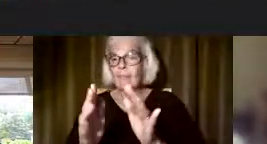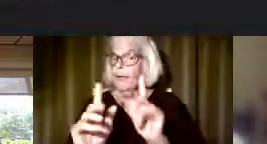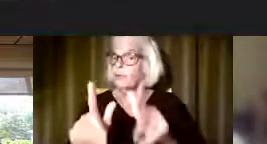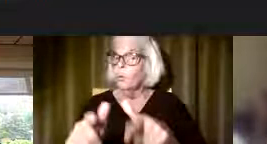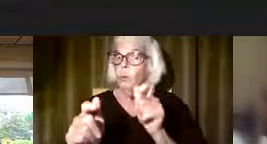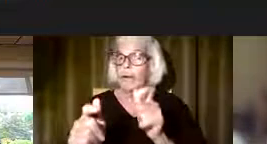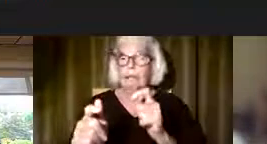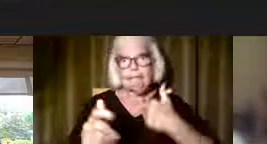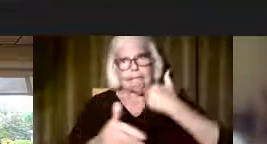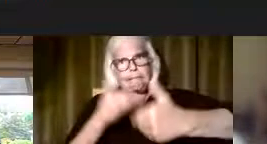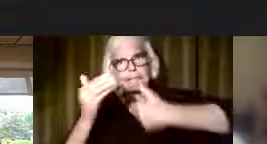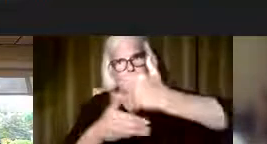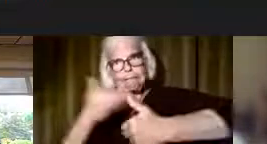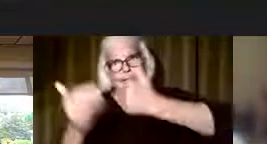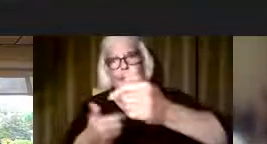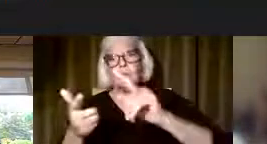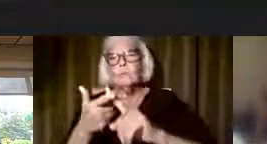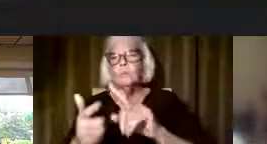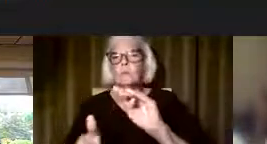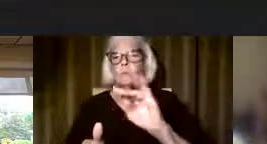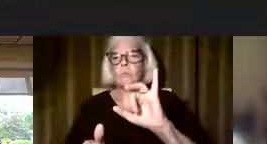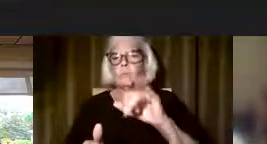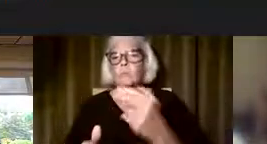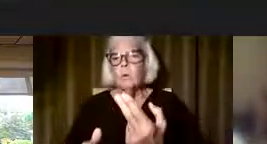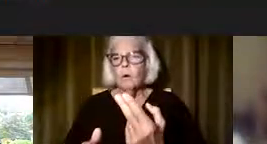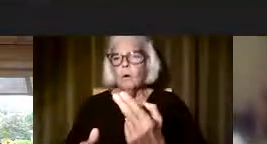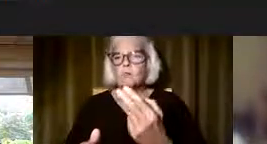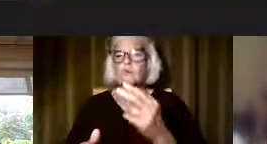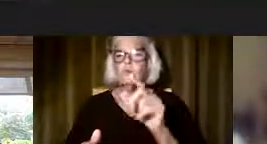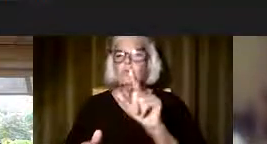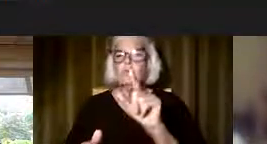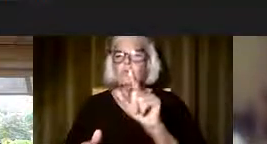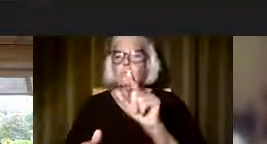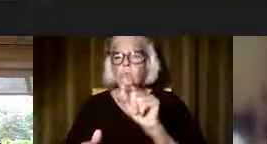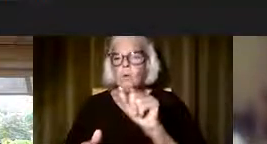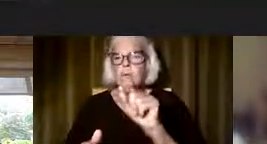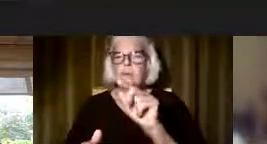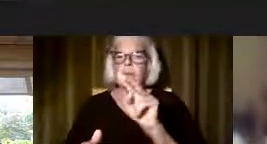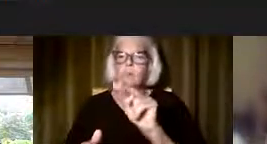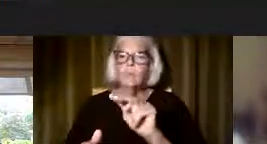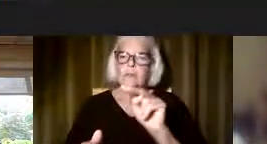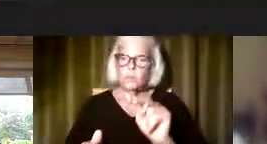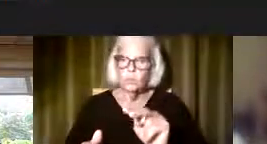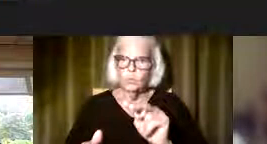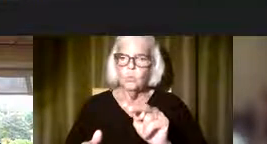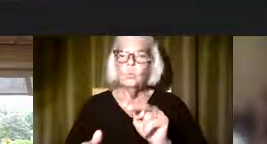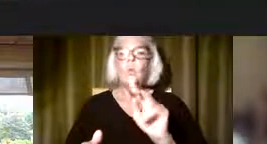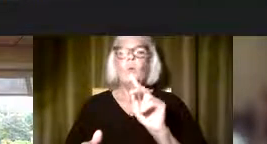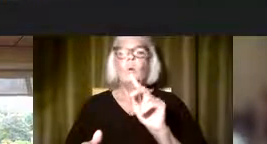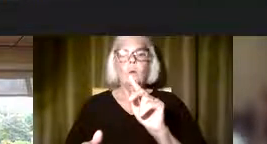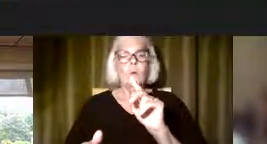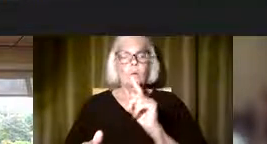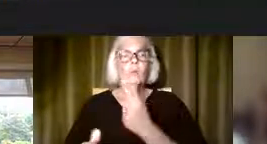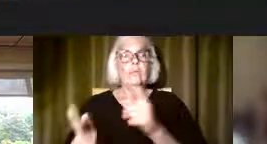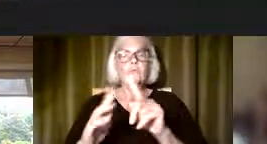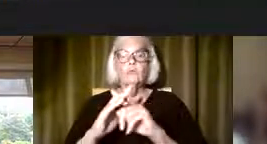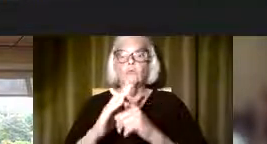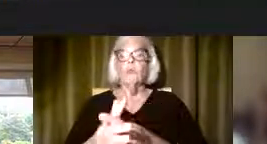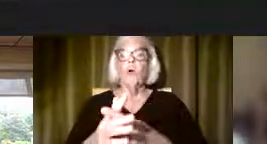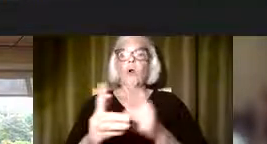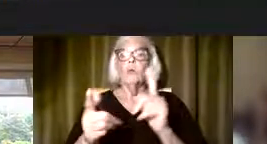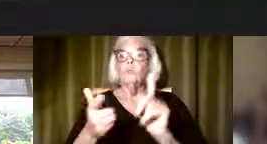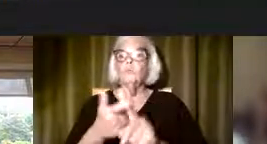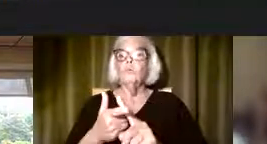Omicron surge, to doing rapid, widespread distributions of antigen and